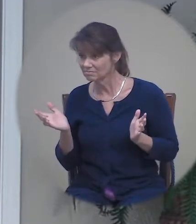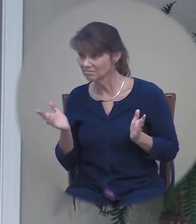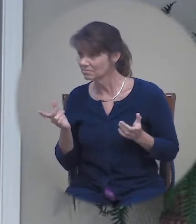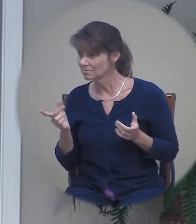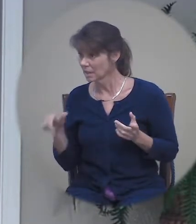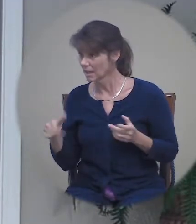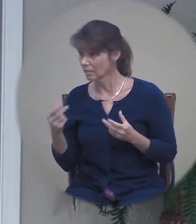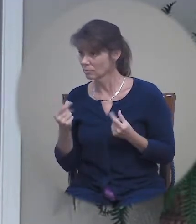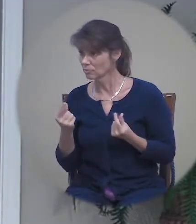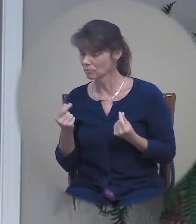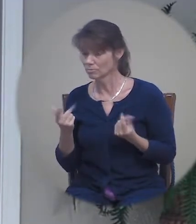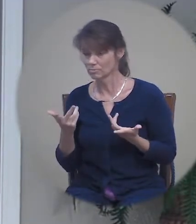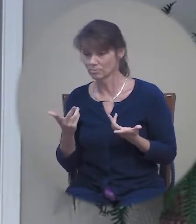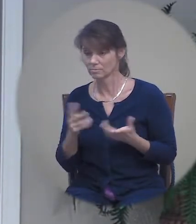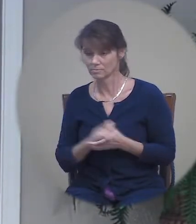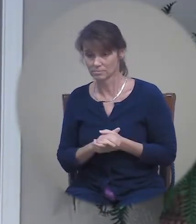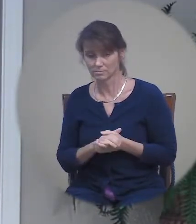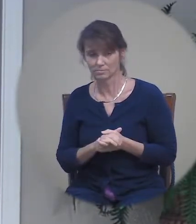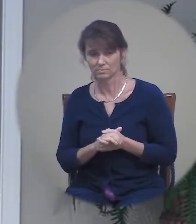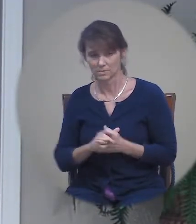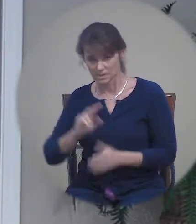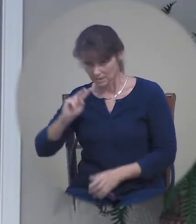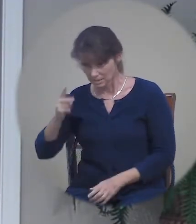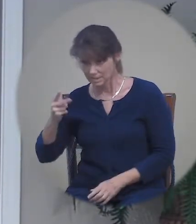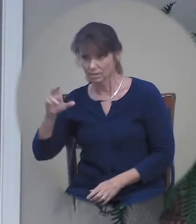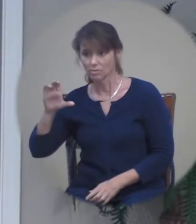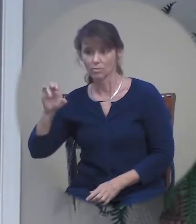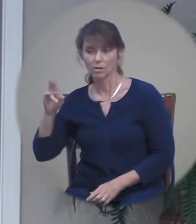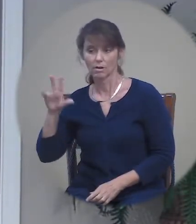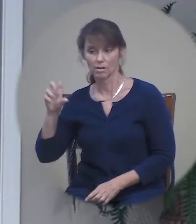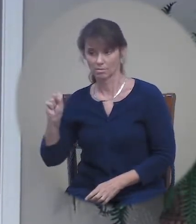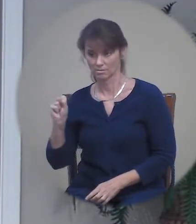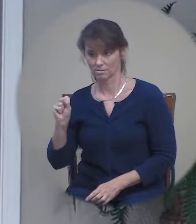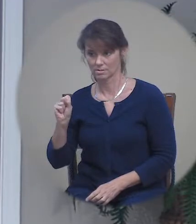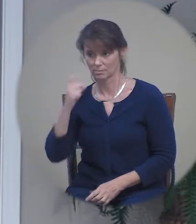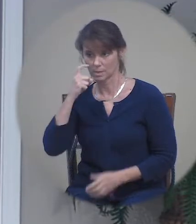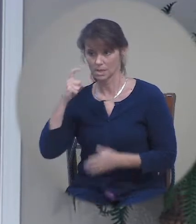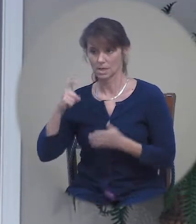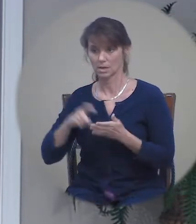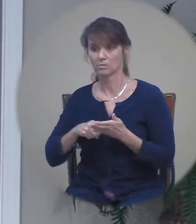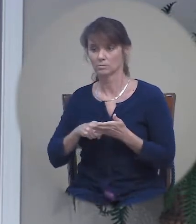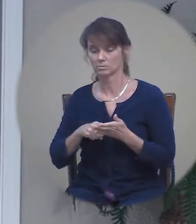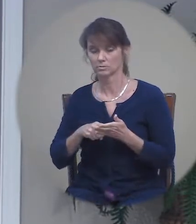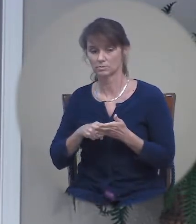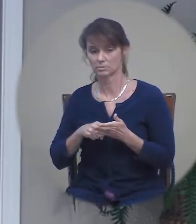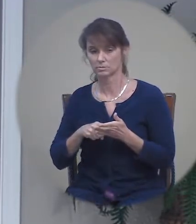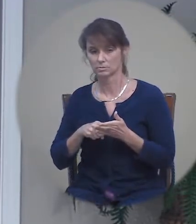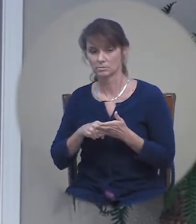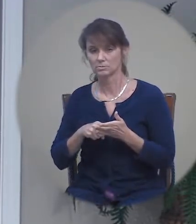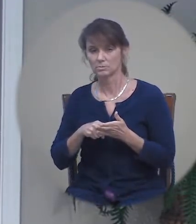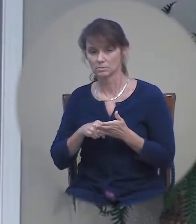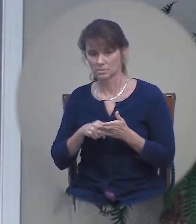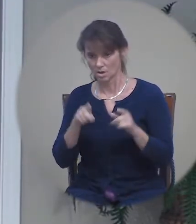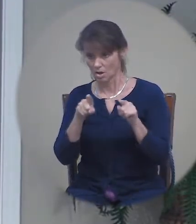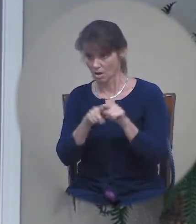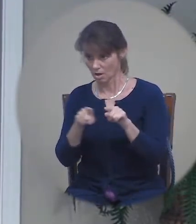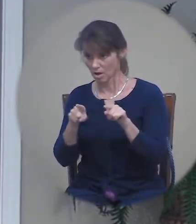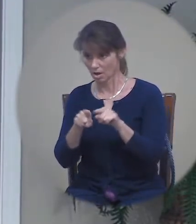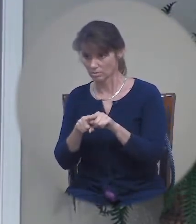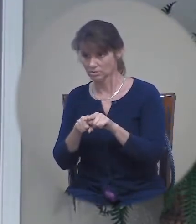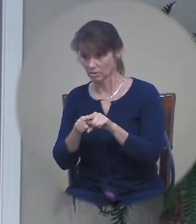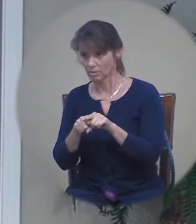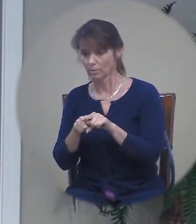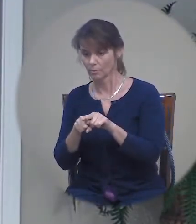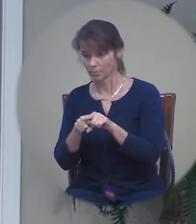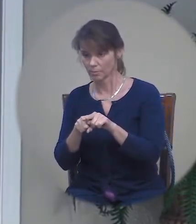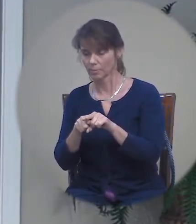The fact of the matter is we look over at 2 Chronicles. In 2 Chronicles chapter 32, he not only tried to buy off